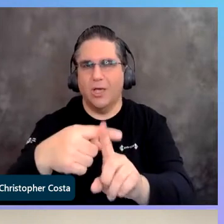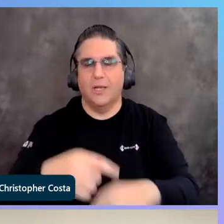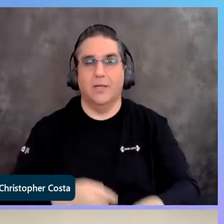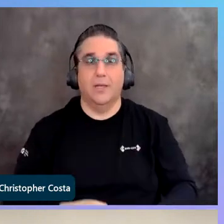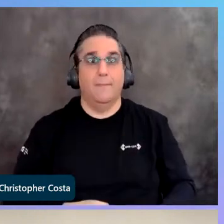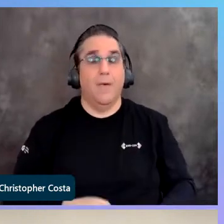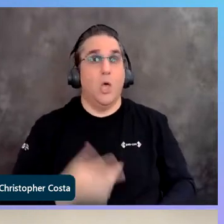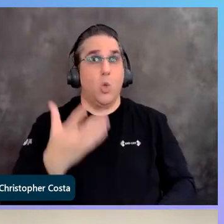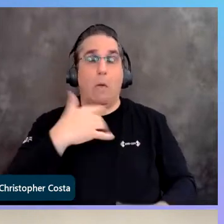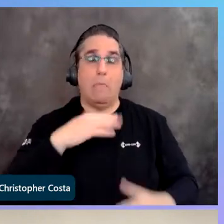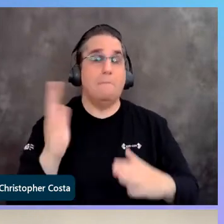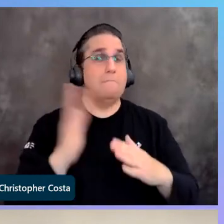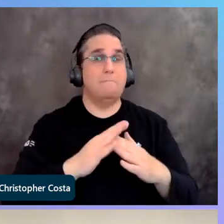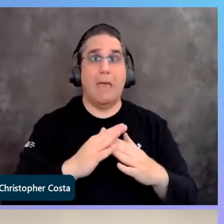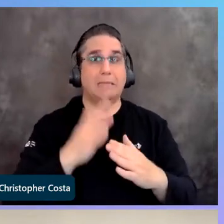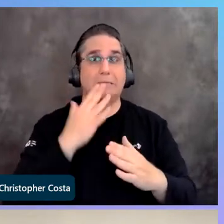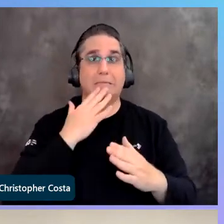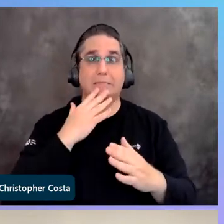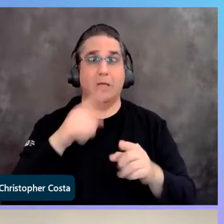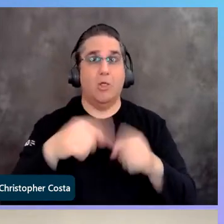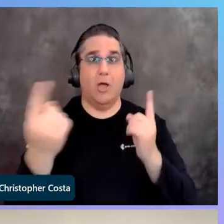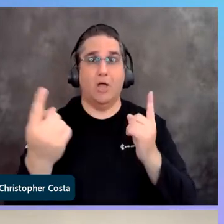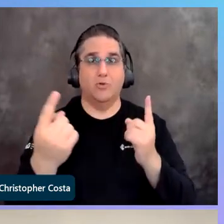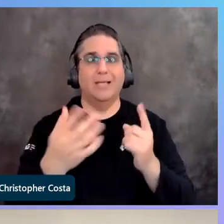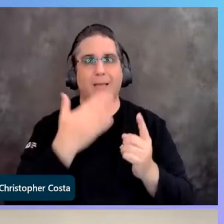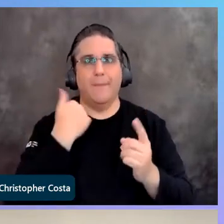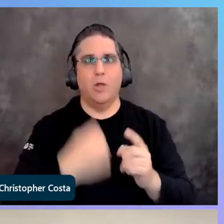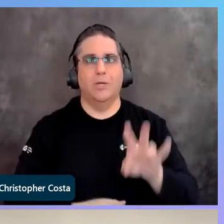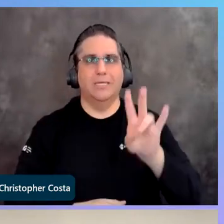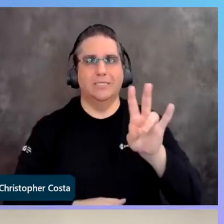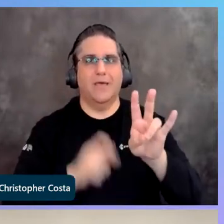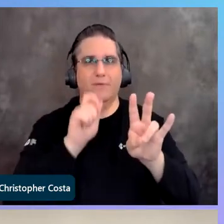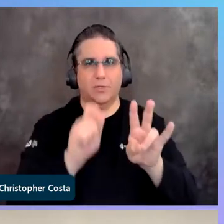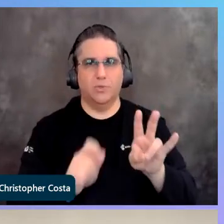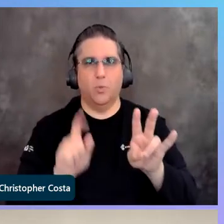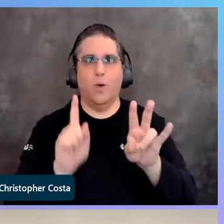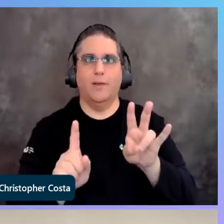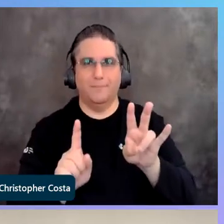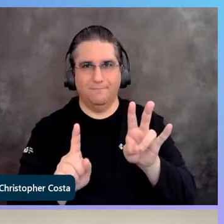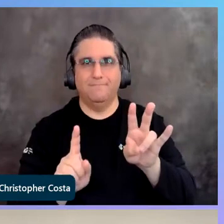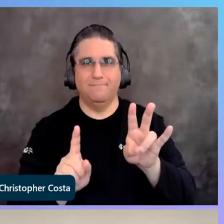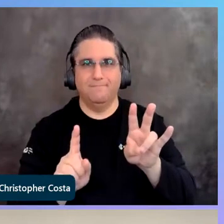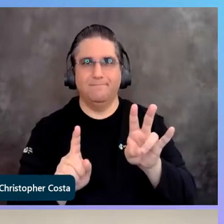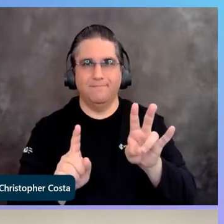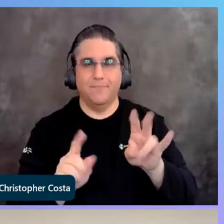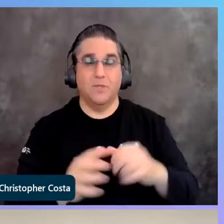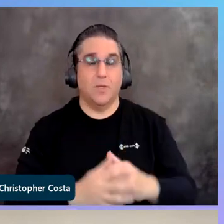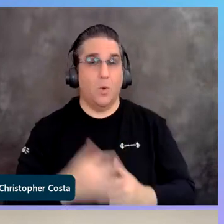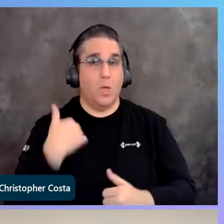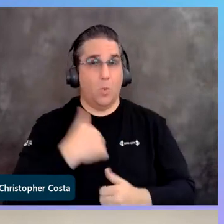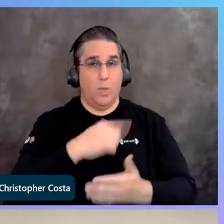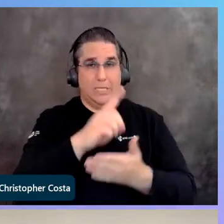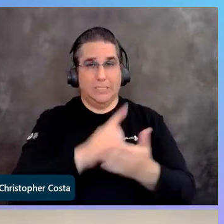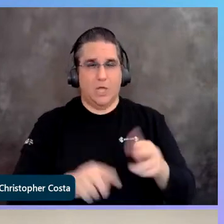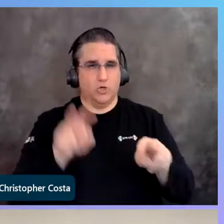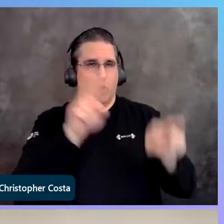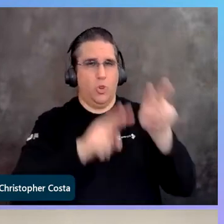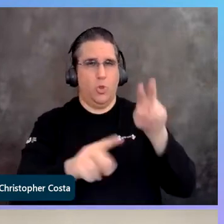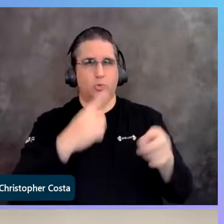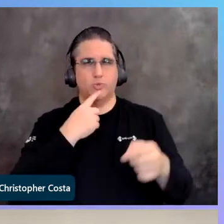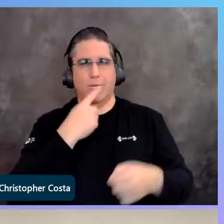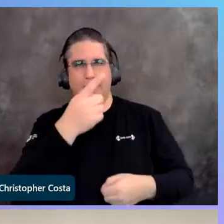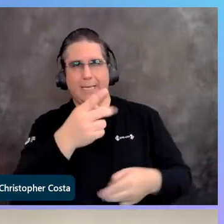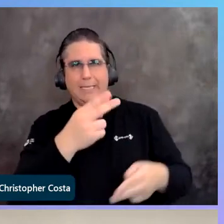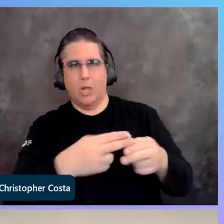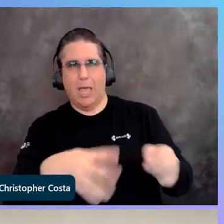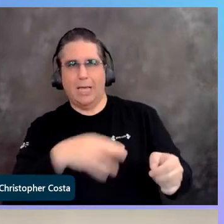of text contrast, you're looking for 7:1. So when we designers actually ask ourselves, is it accessible? We're actually referring